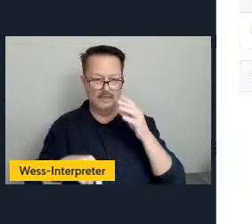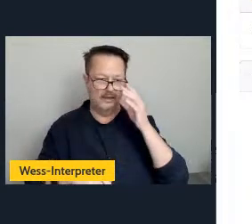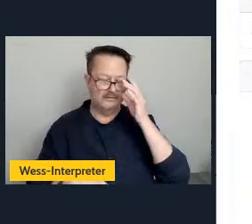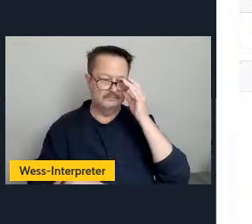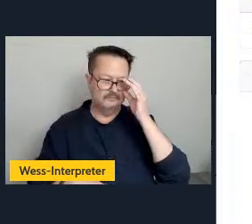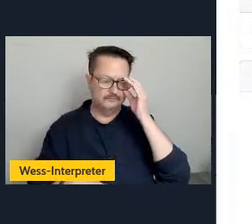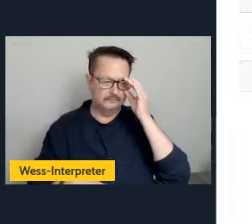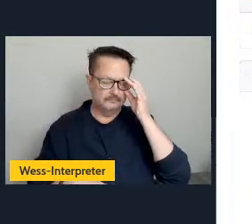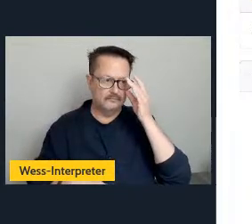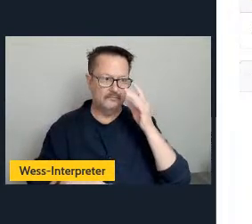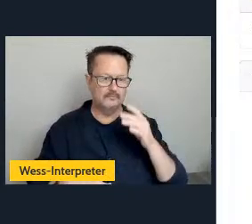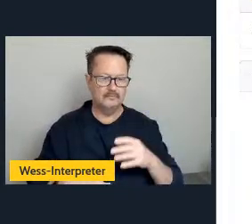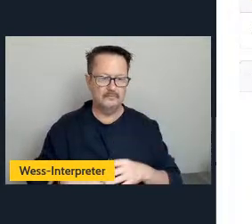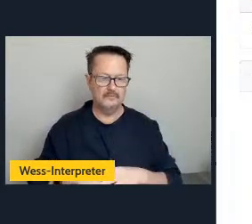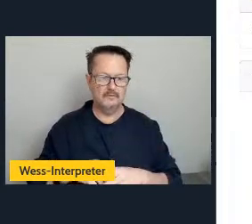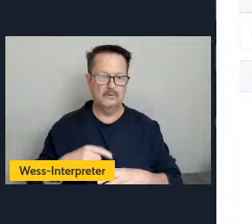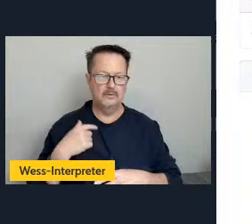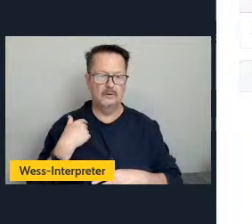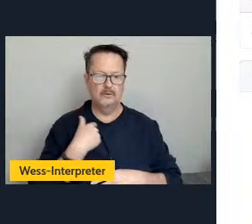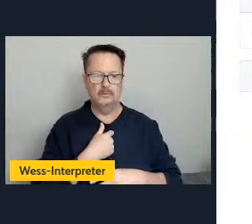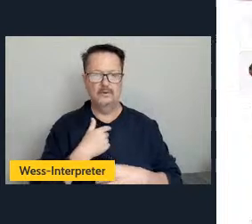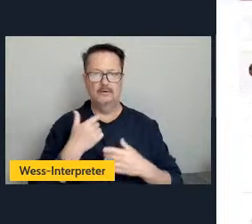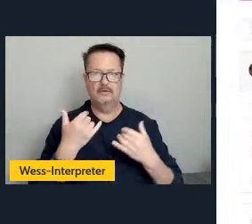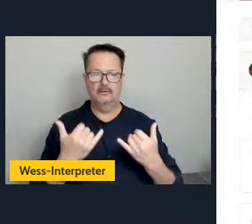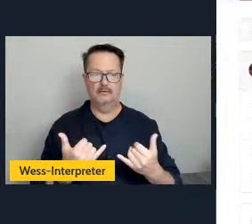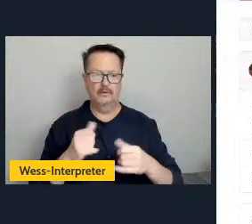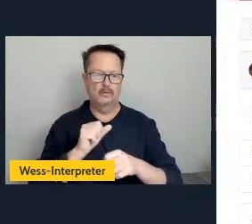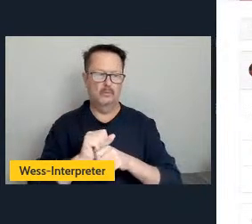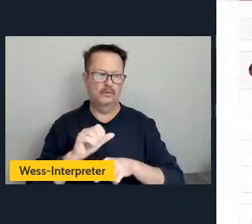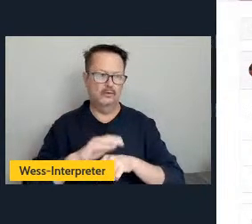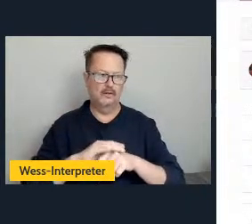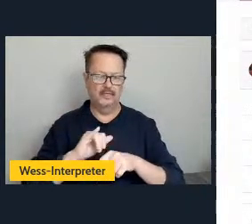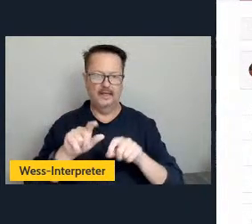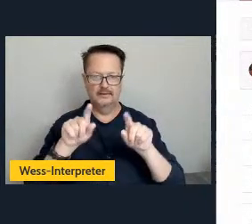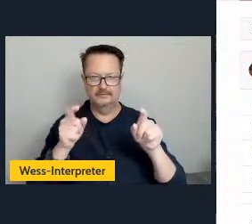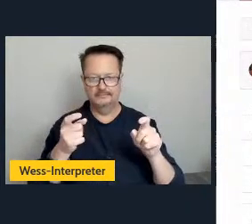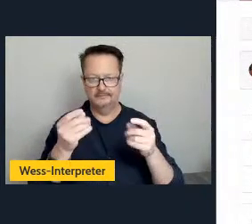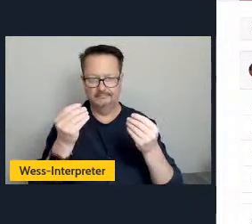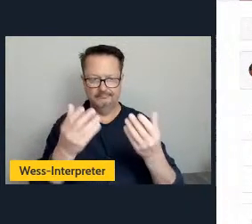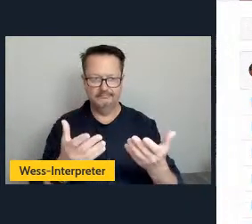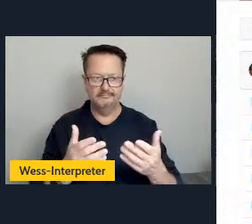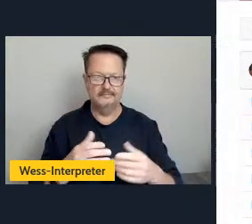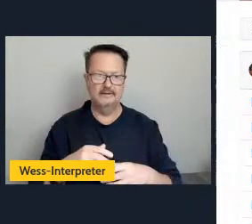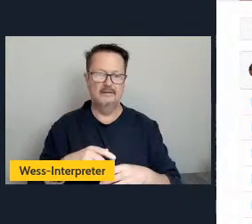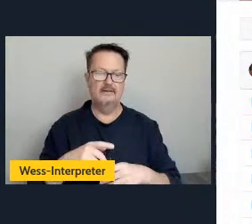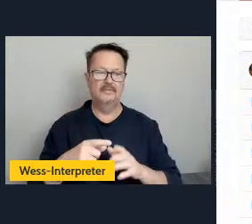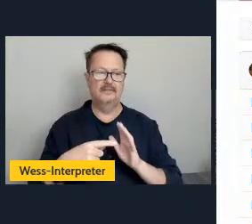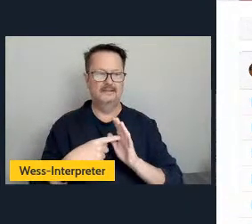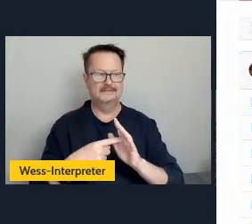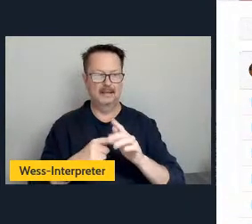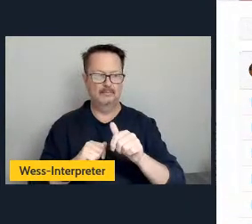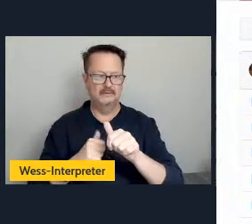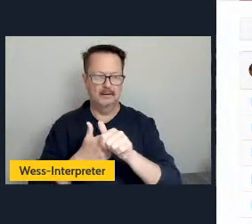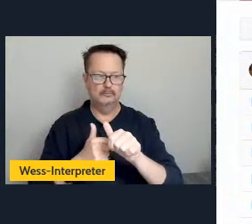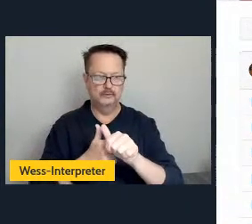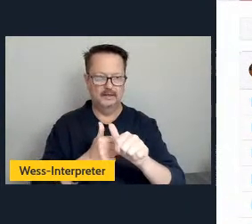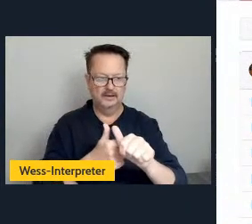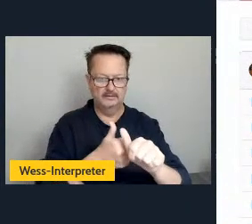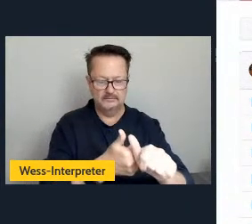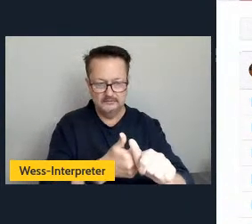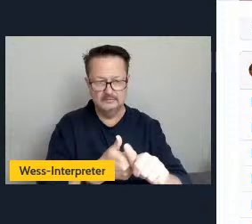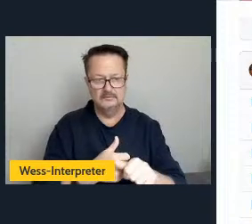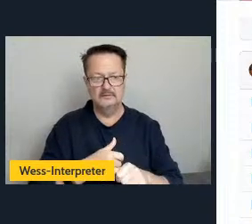So we can check if it's actually working or not. And the example is up to date. And